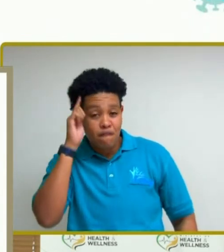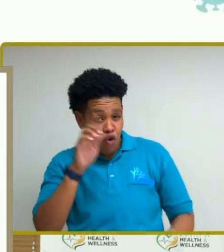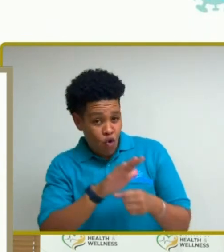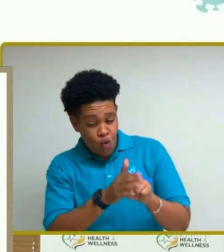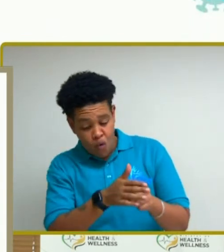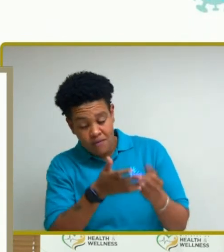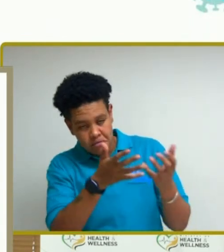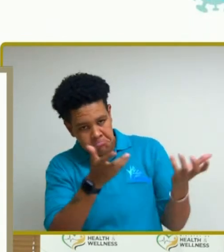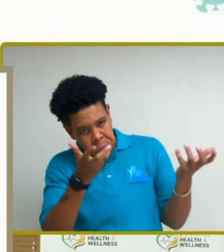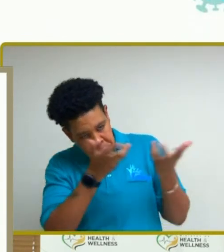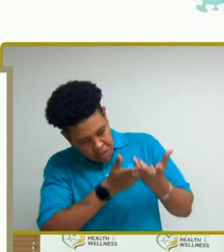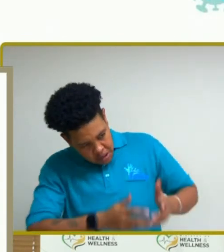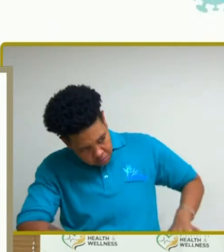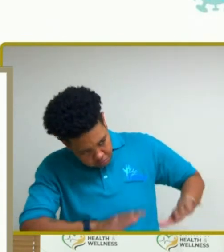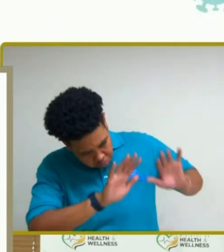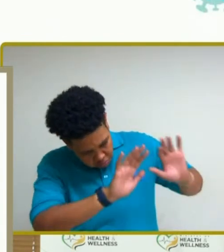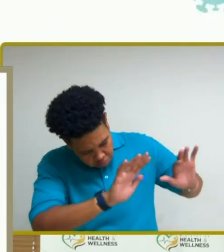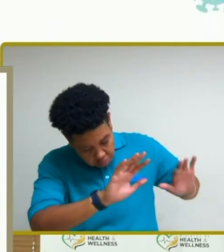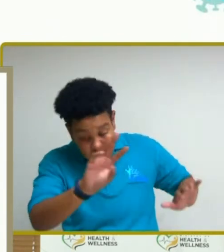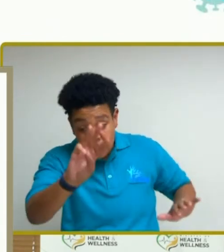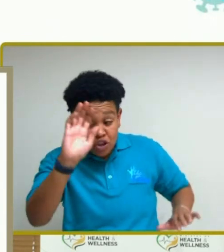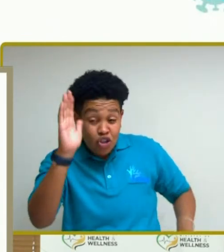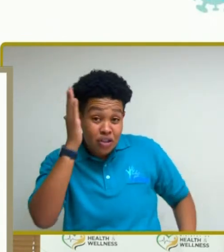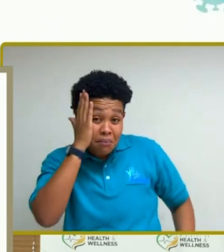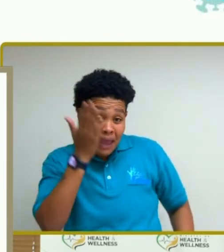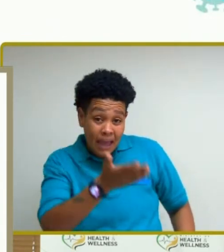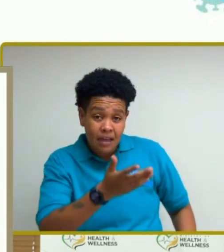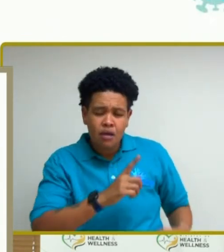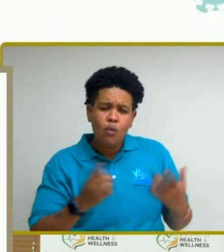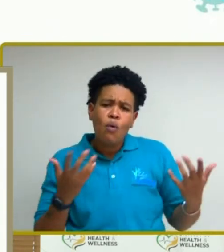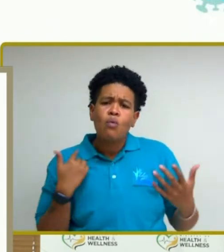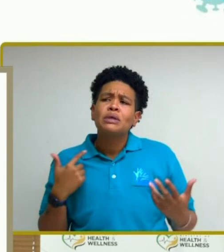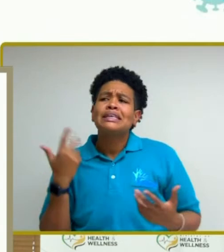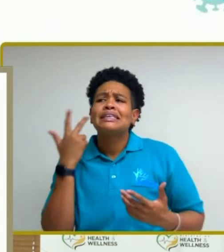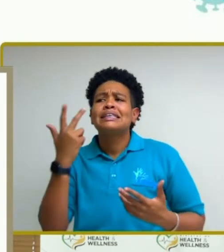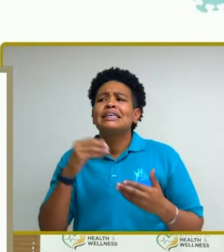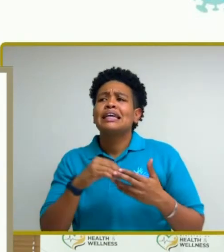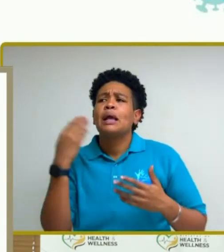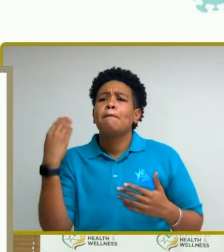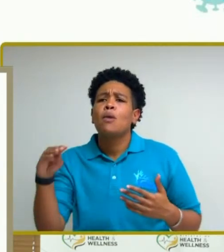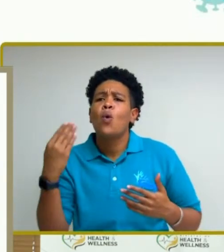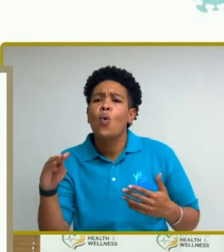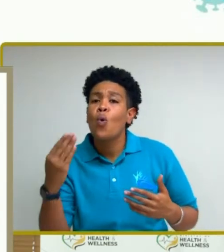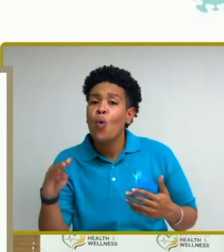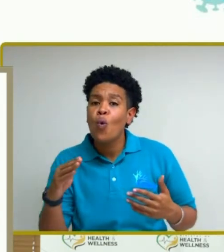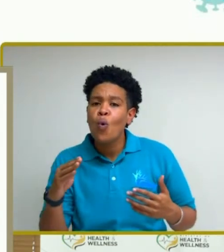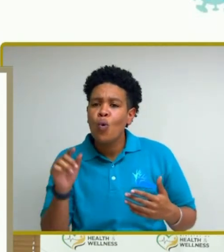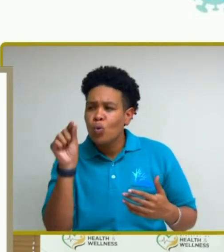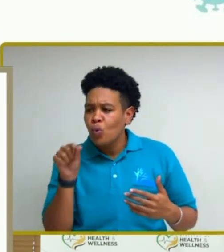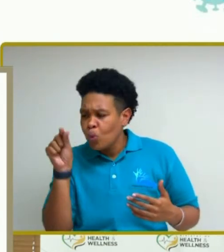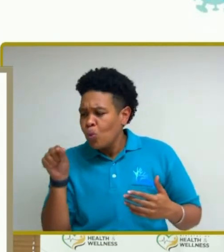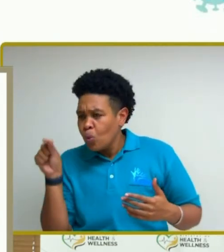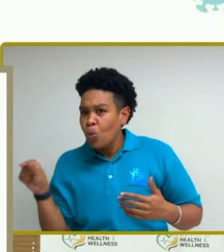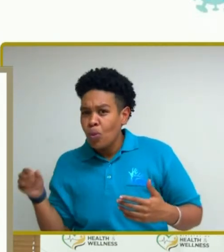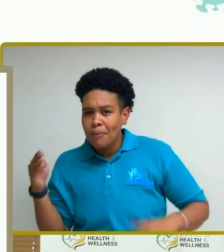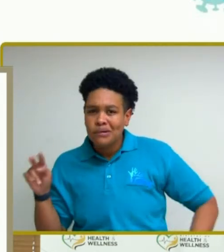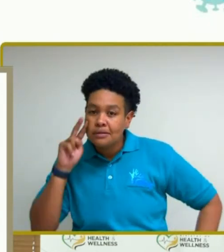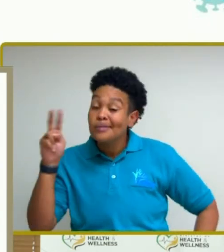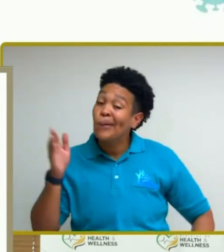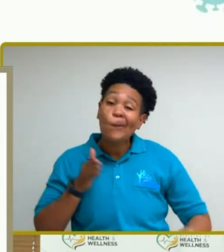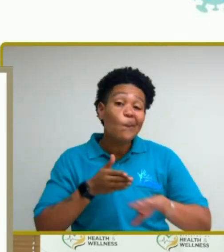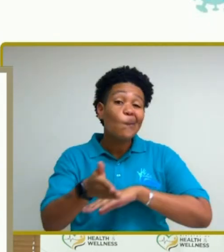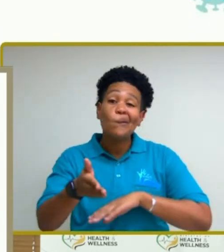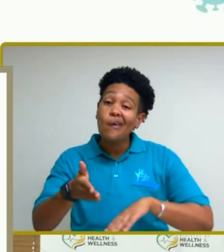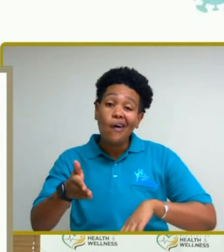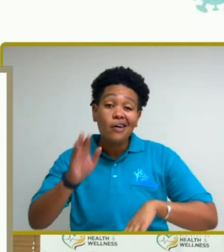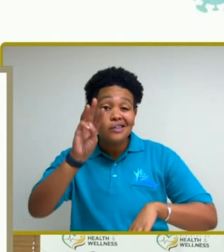are dedicated COVID beds. What we would see in the blue is that we have gone over that in terms